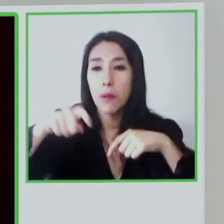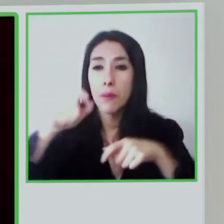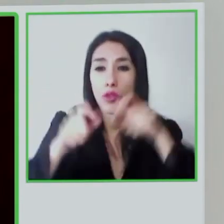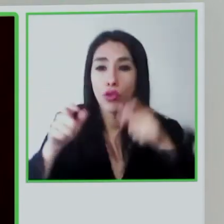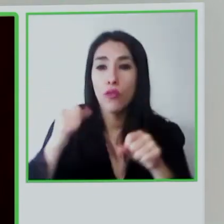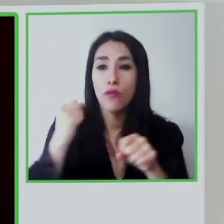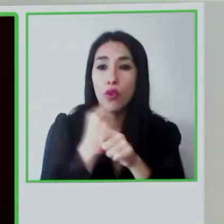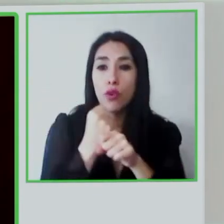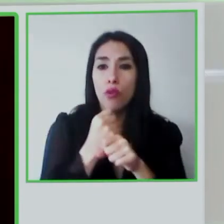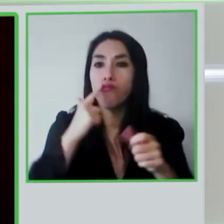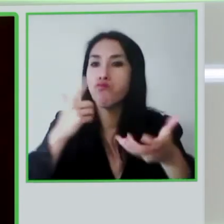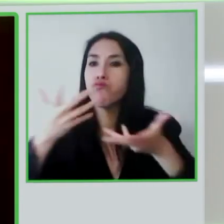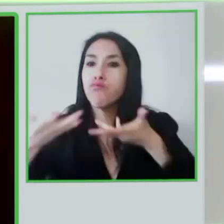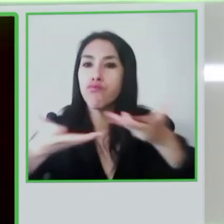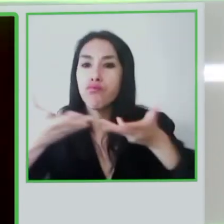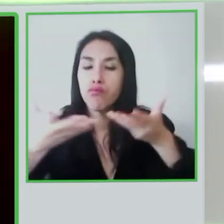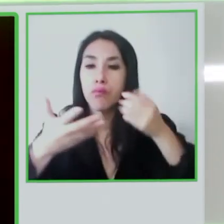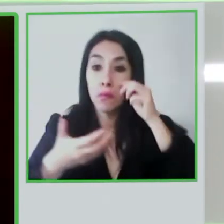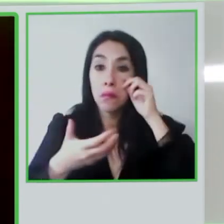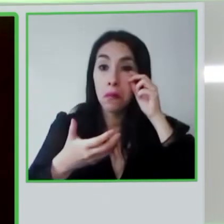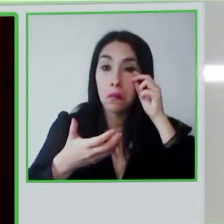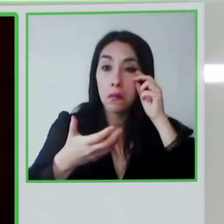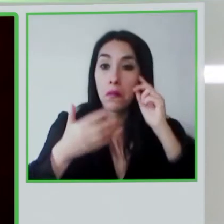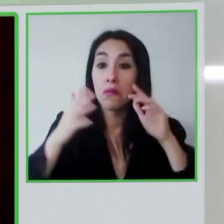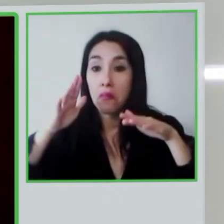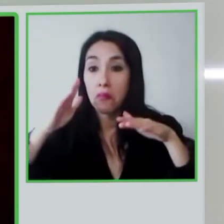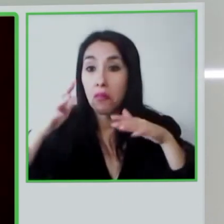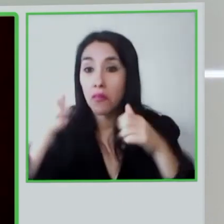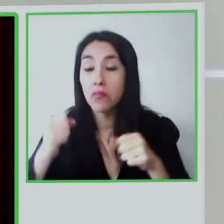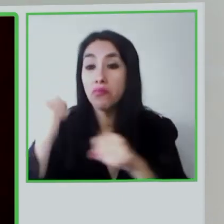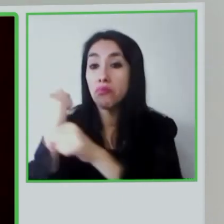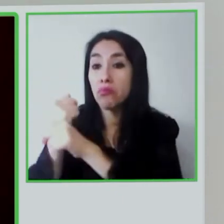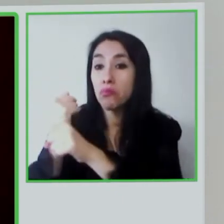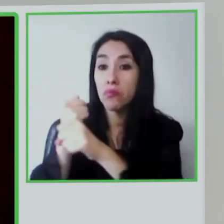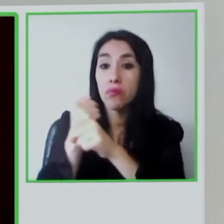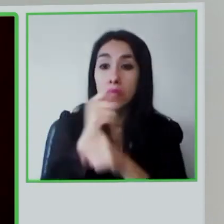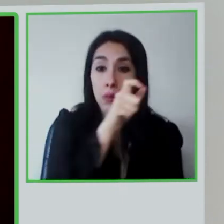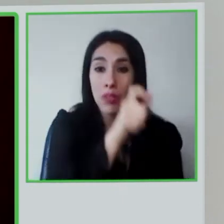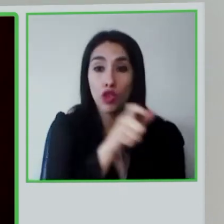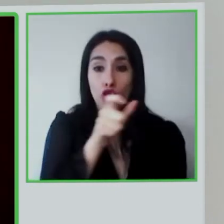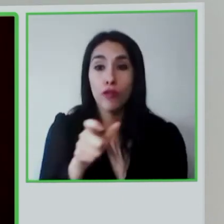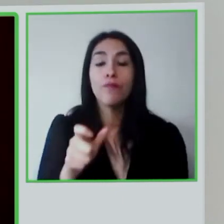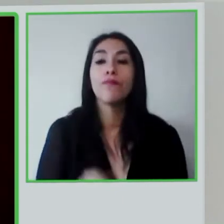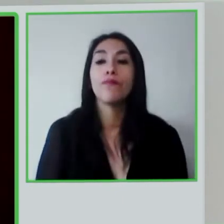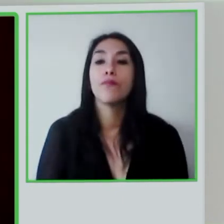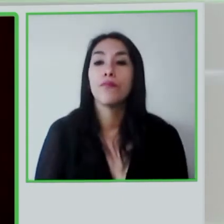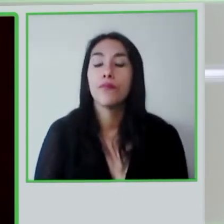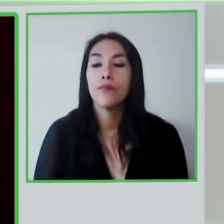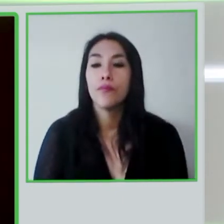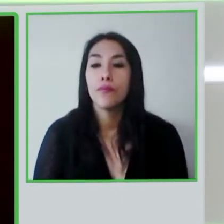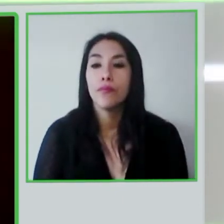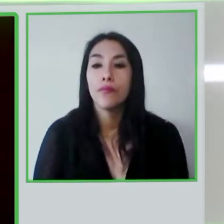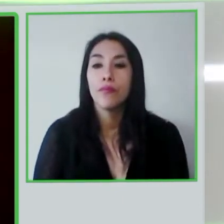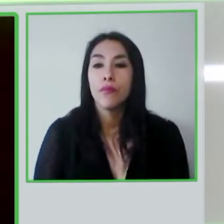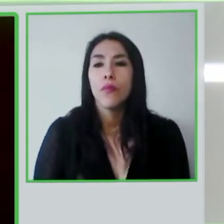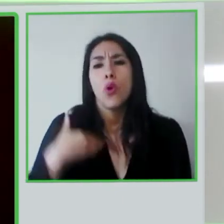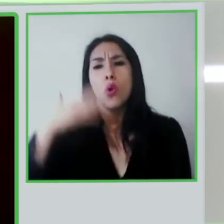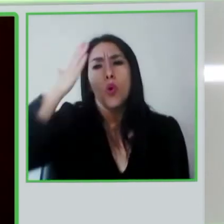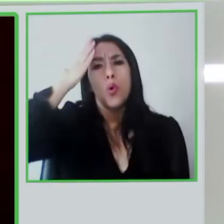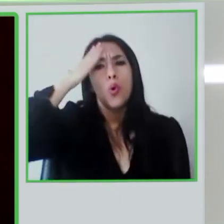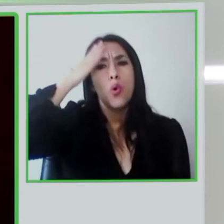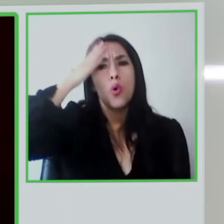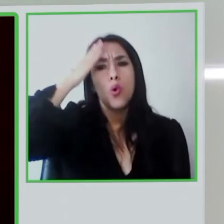the recruiting processes that can have issues with the workforce. So in